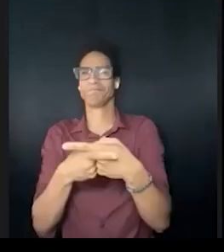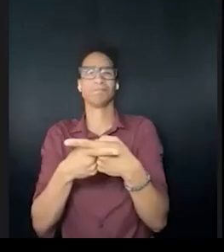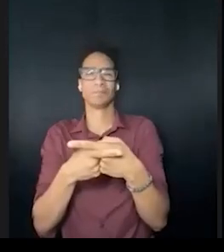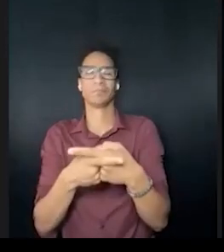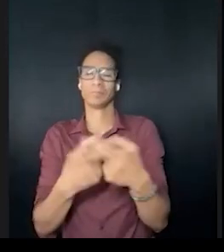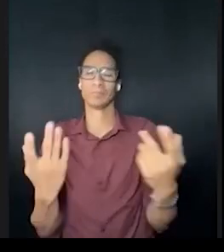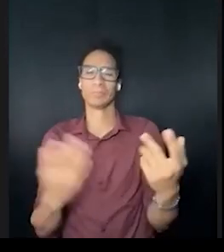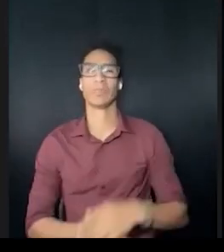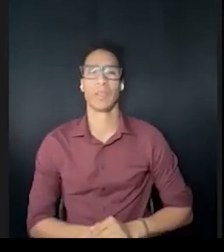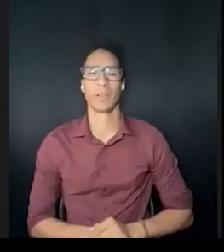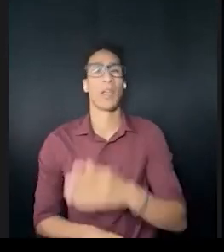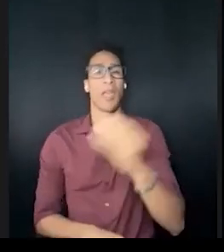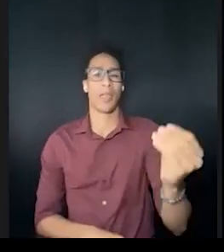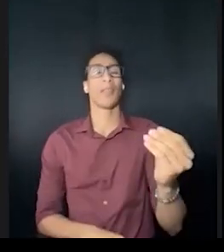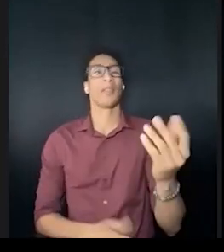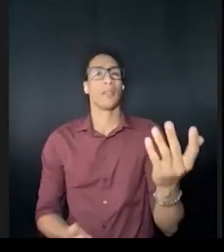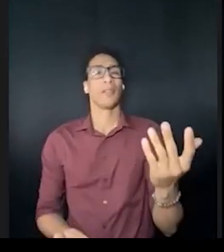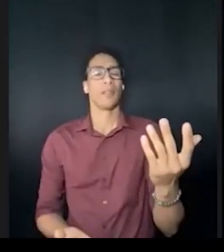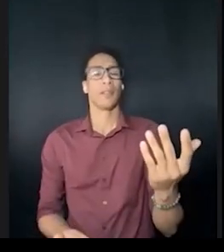there's people at the opposite ends of it,